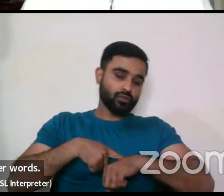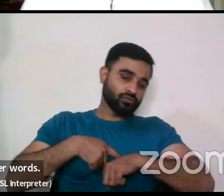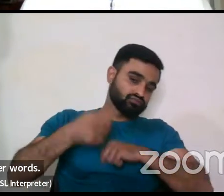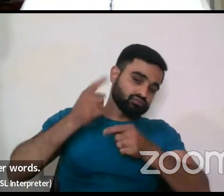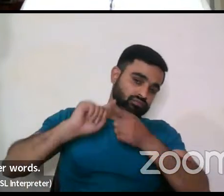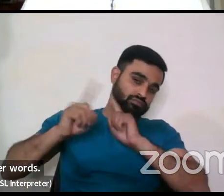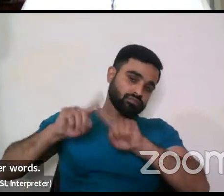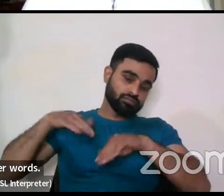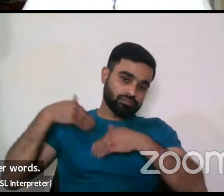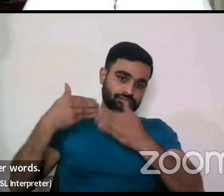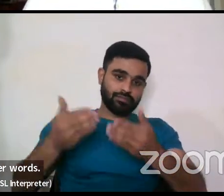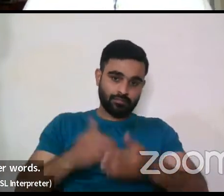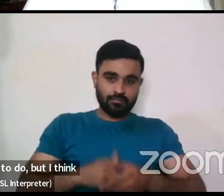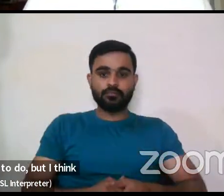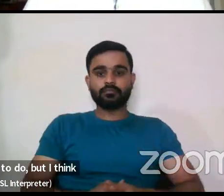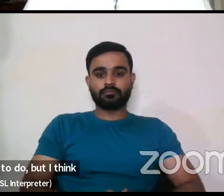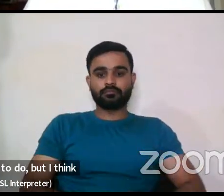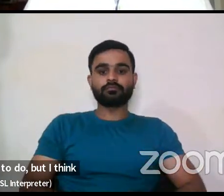of